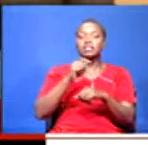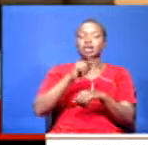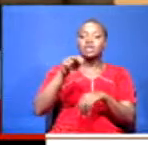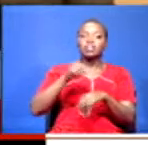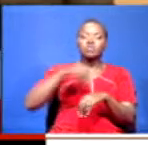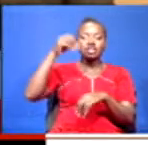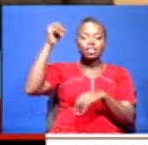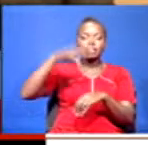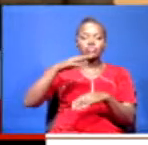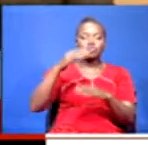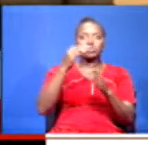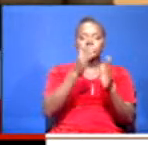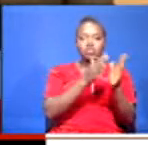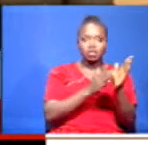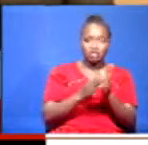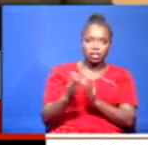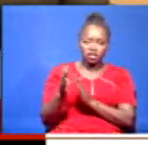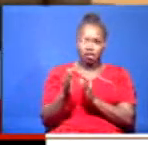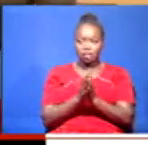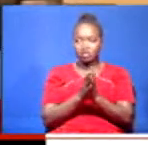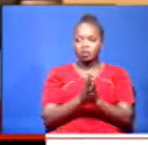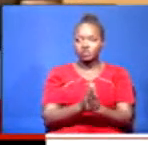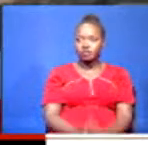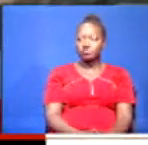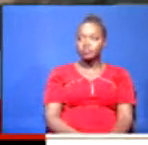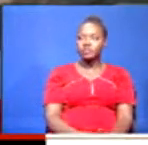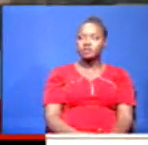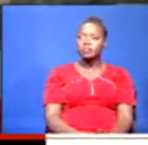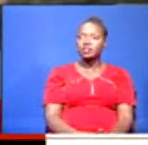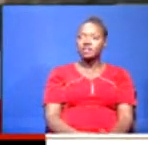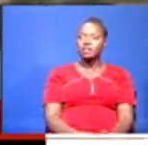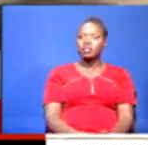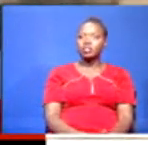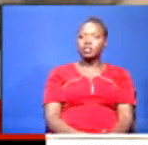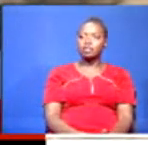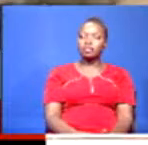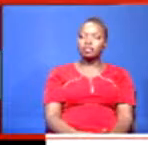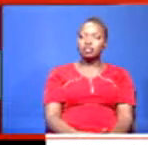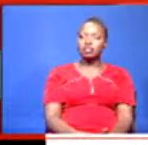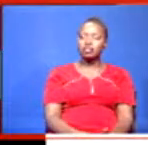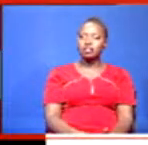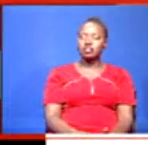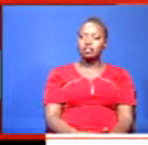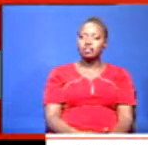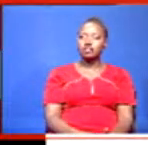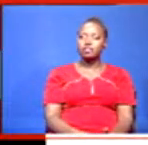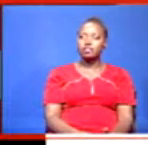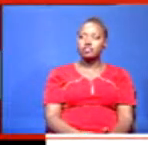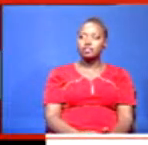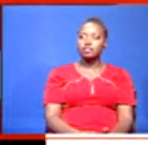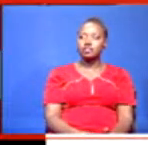Electrification Strategy. Regina Manyara reporting for Prime Edition.